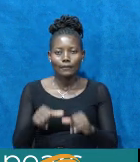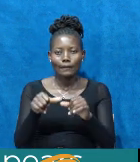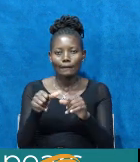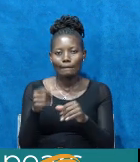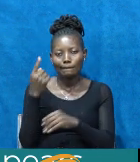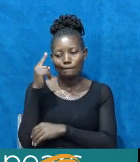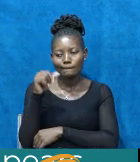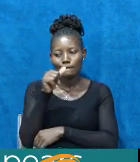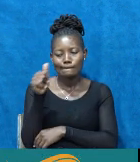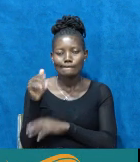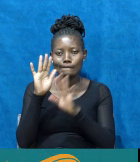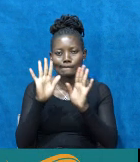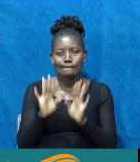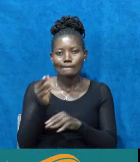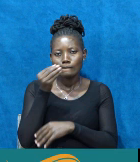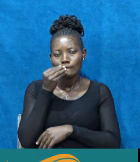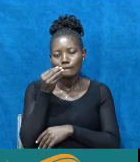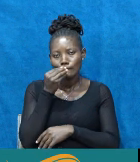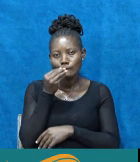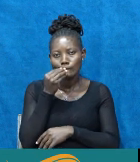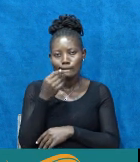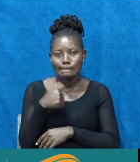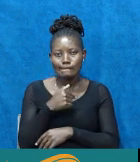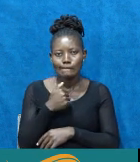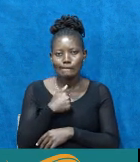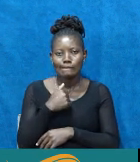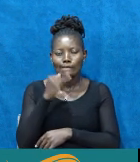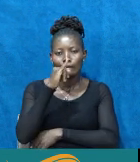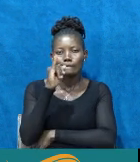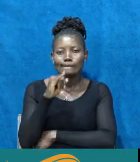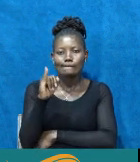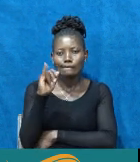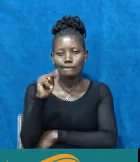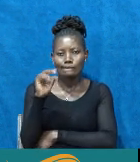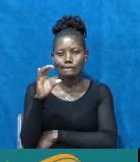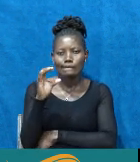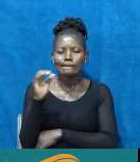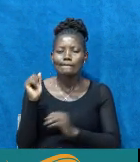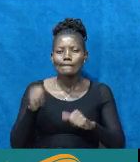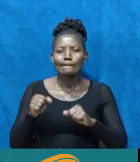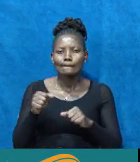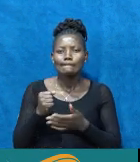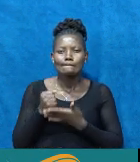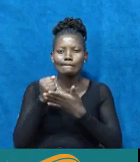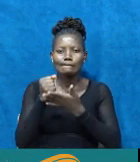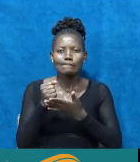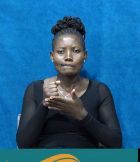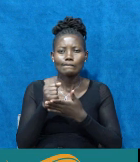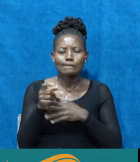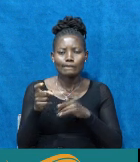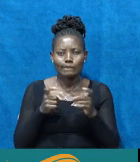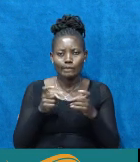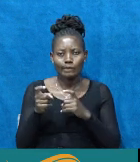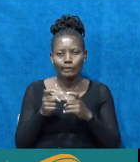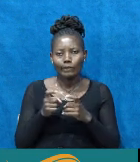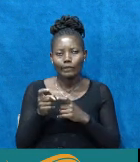So also in continuation of other important nutrients in recovery, we have zinc, and zinc